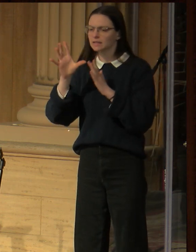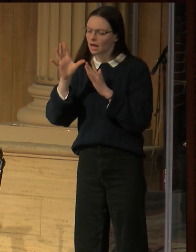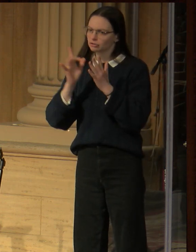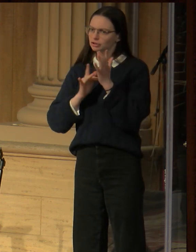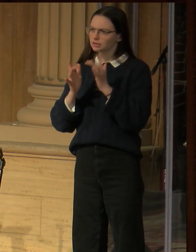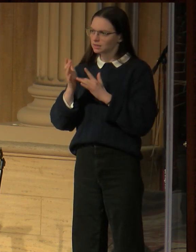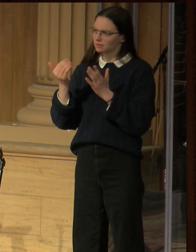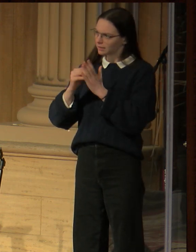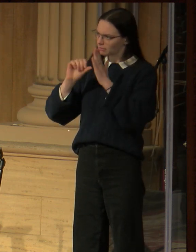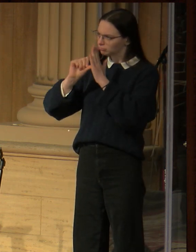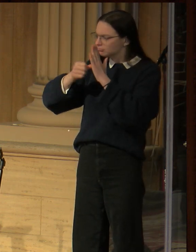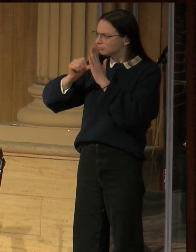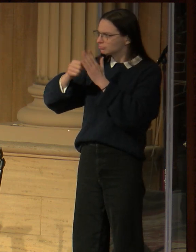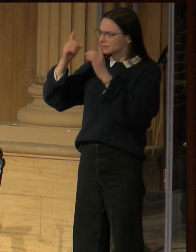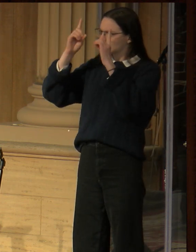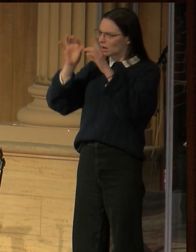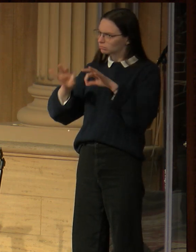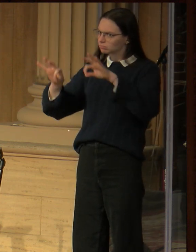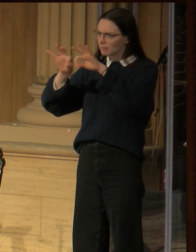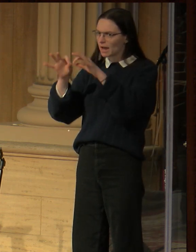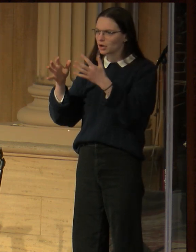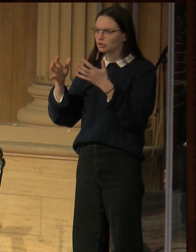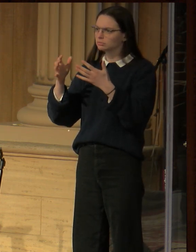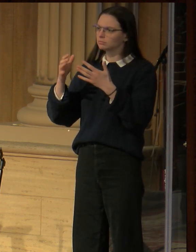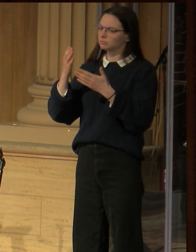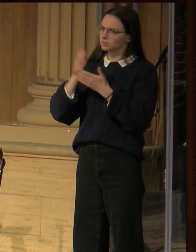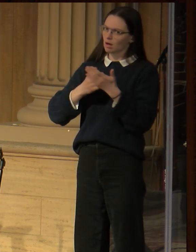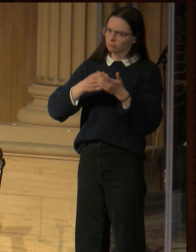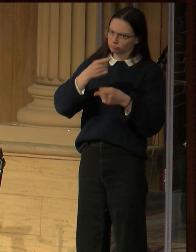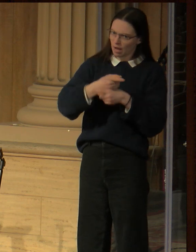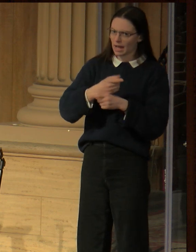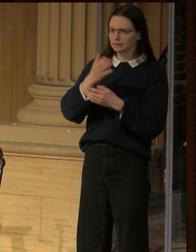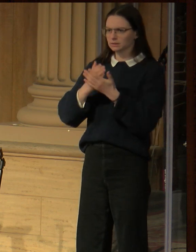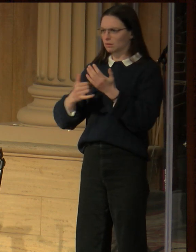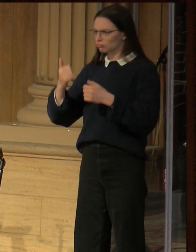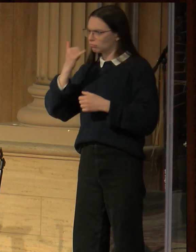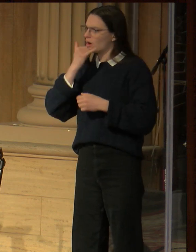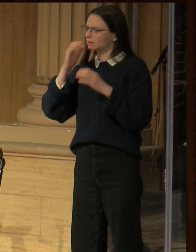There's right and wrong teaching, and we should be people who study and learn what's true.